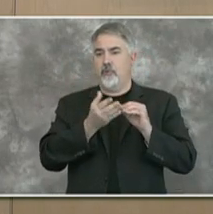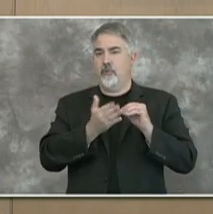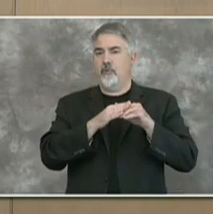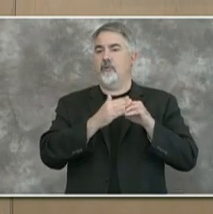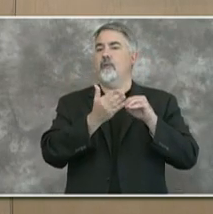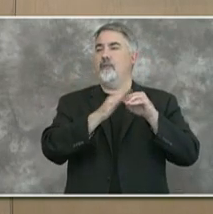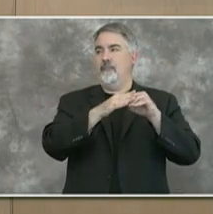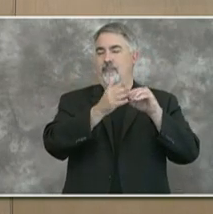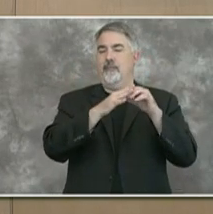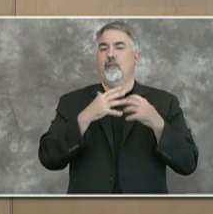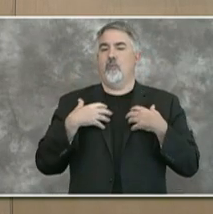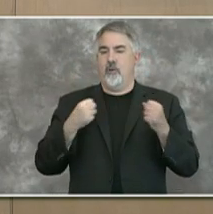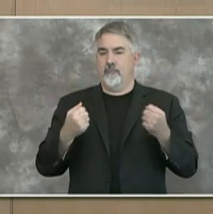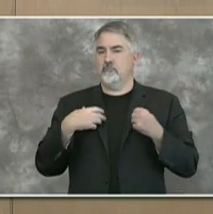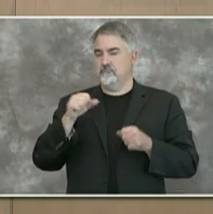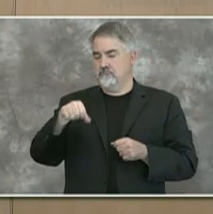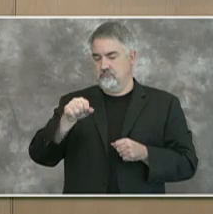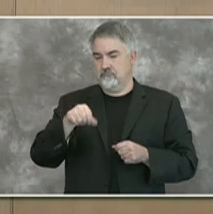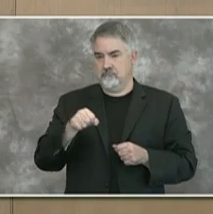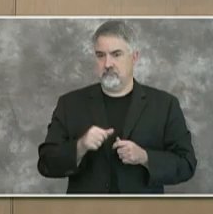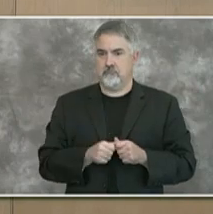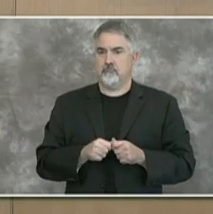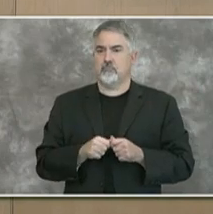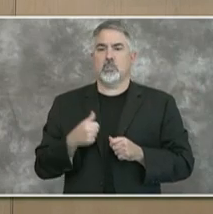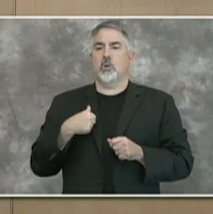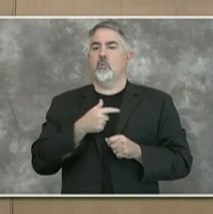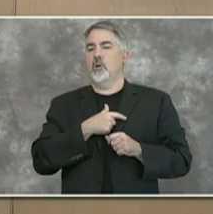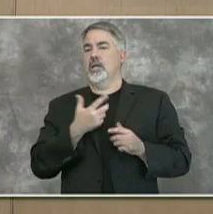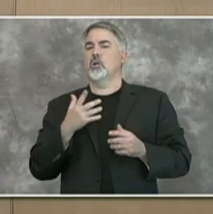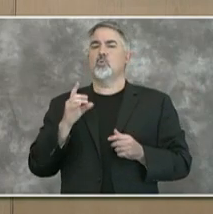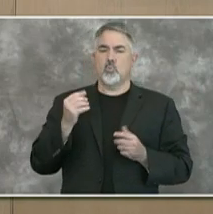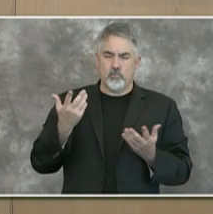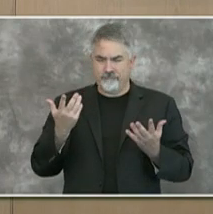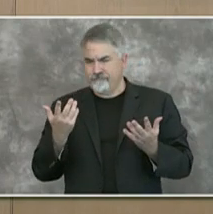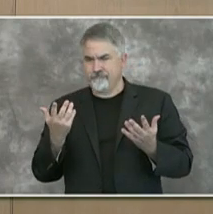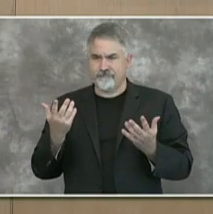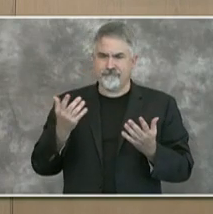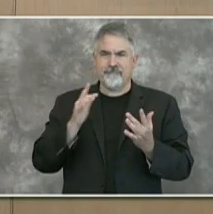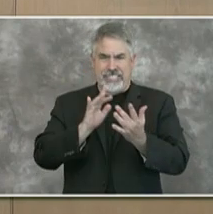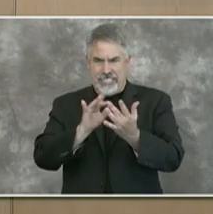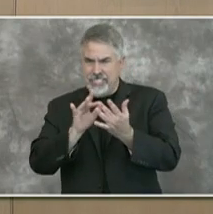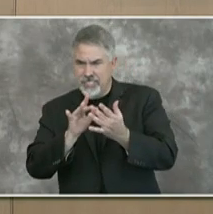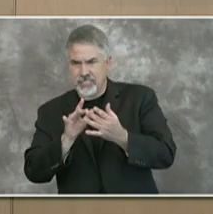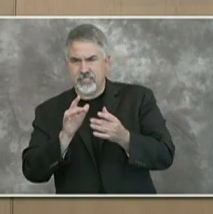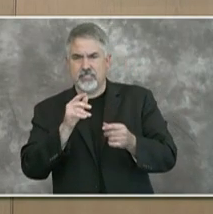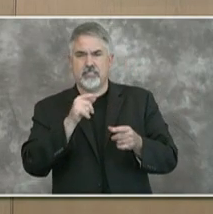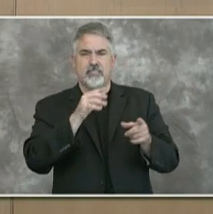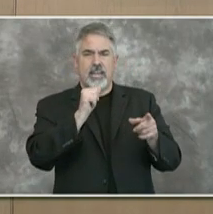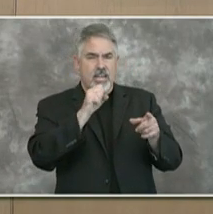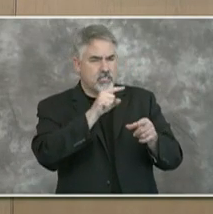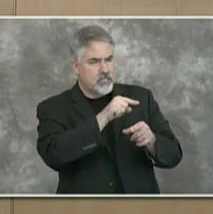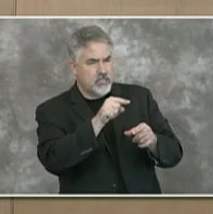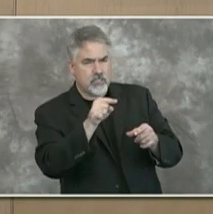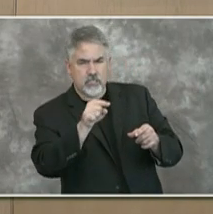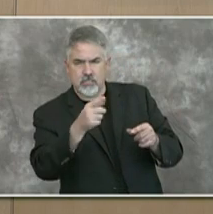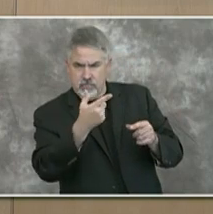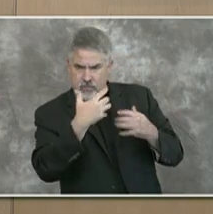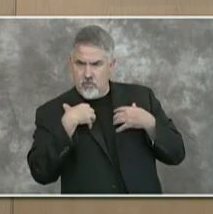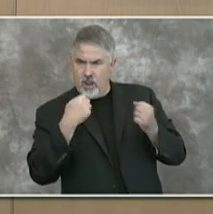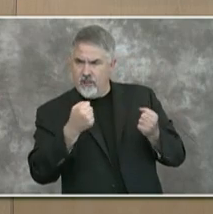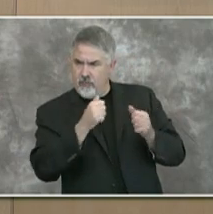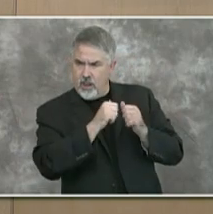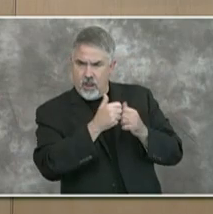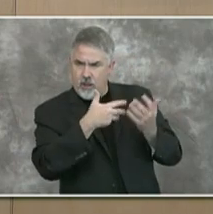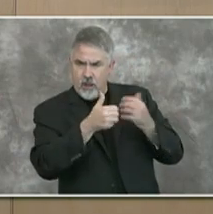Currently, we contact each case to find out if they particularly are associated with a